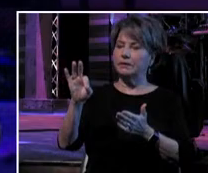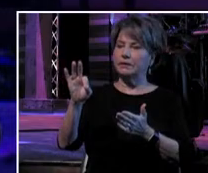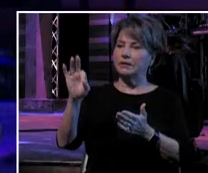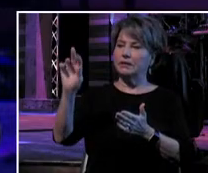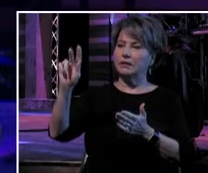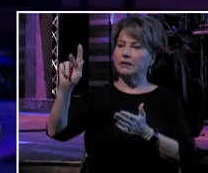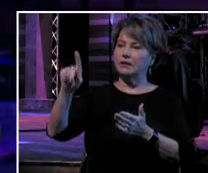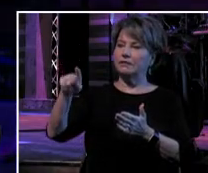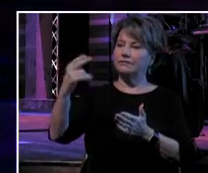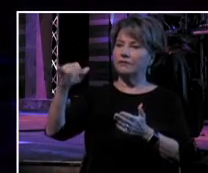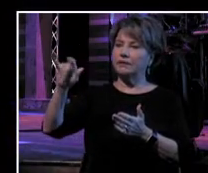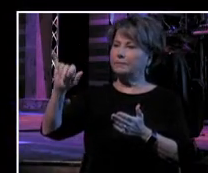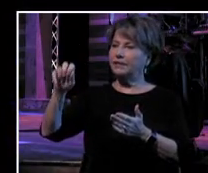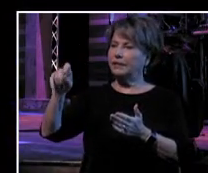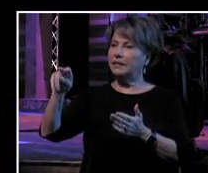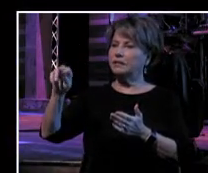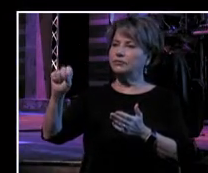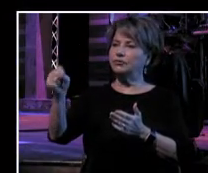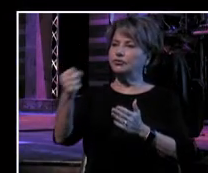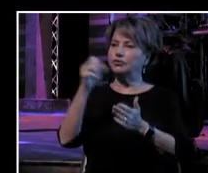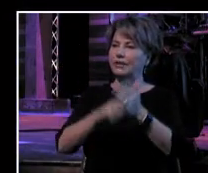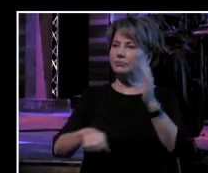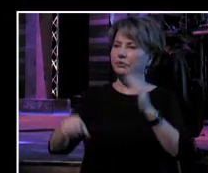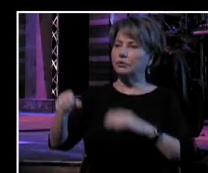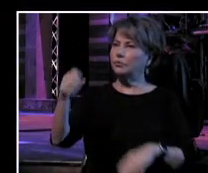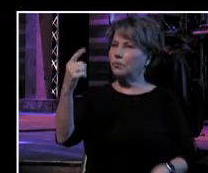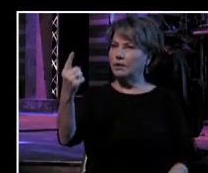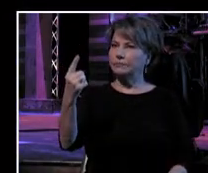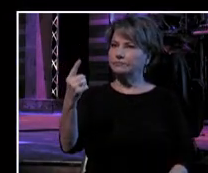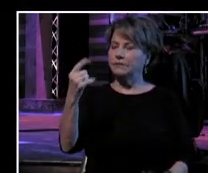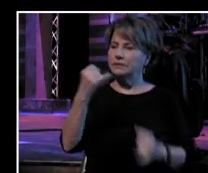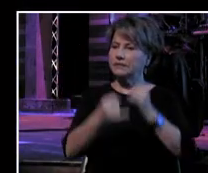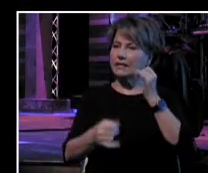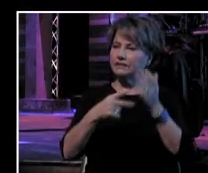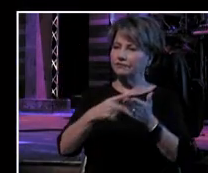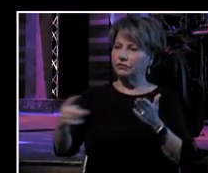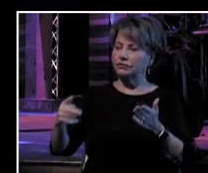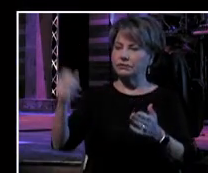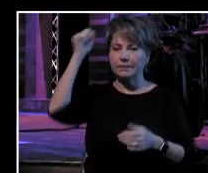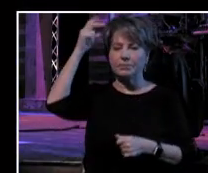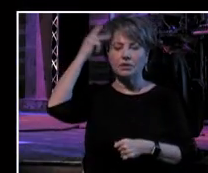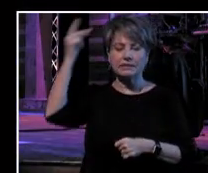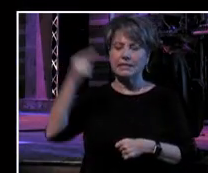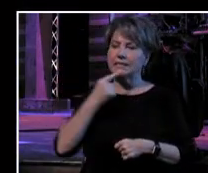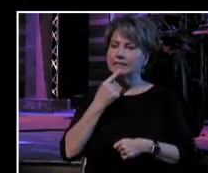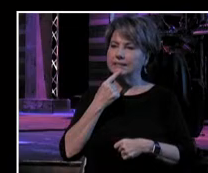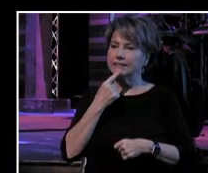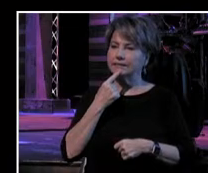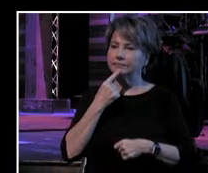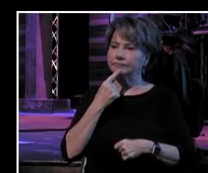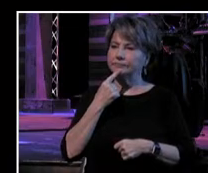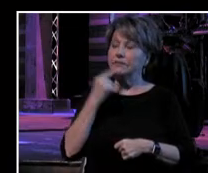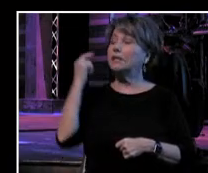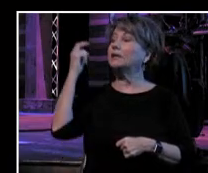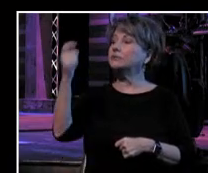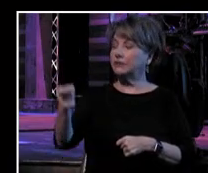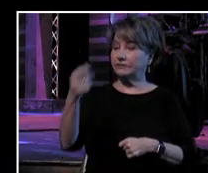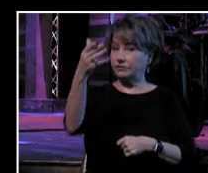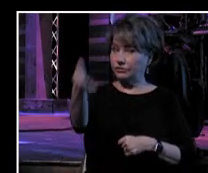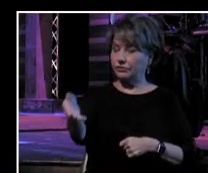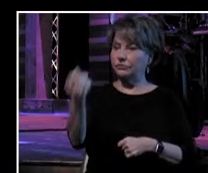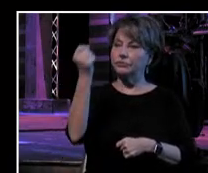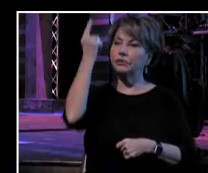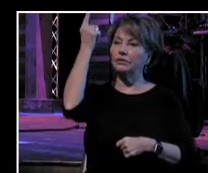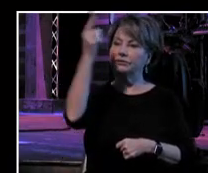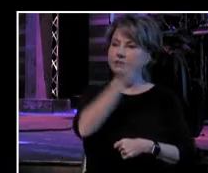1. Last verse, if you've got your Bible open. Paul says this, for it has been granted to you that for the sake